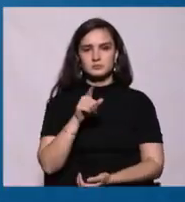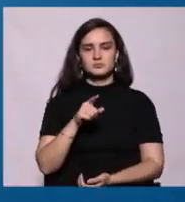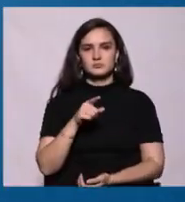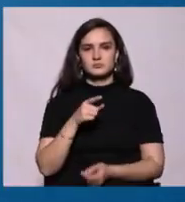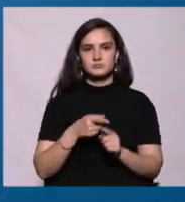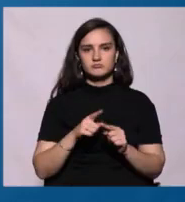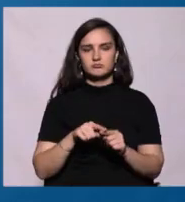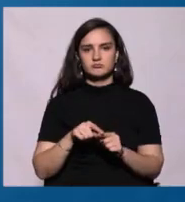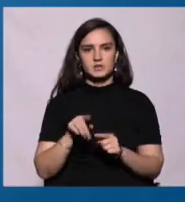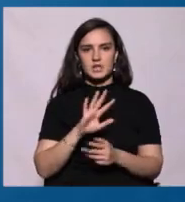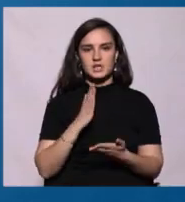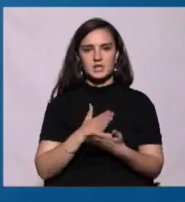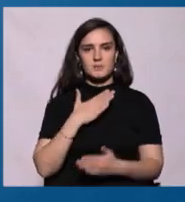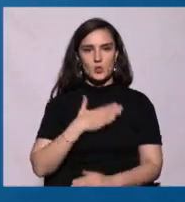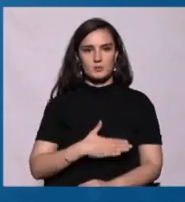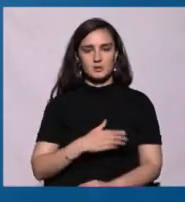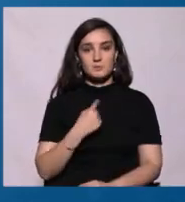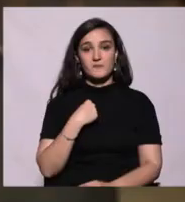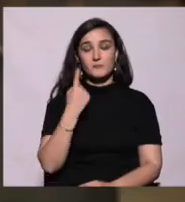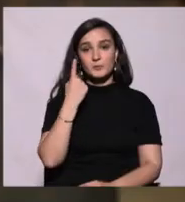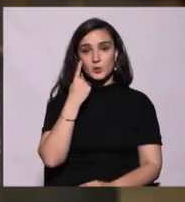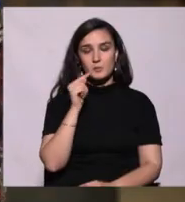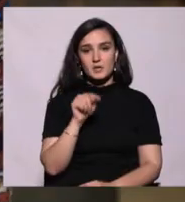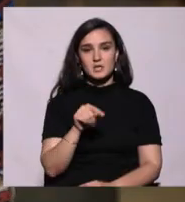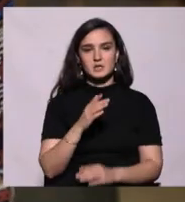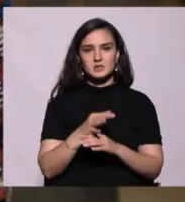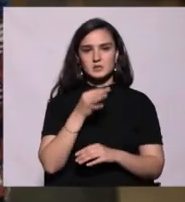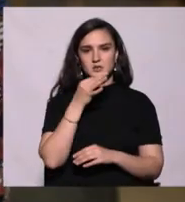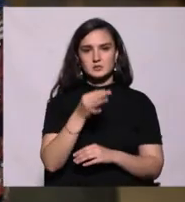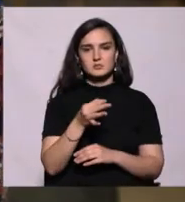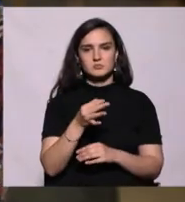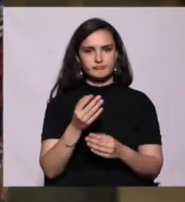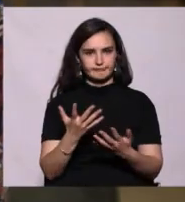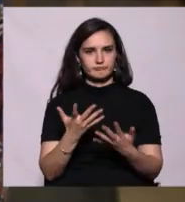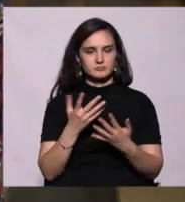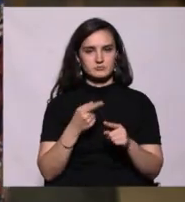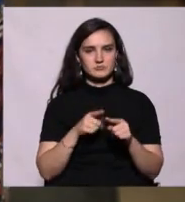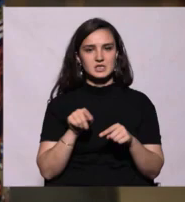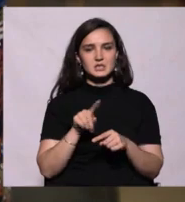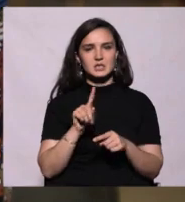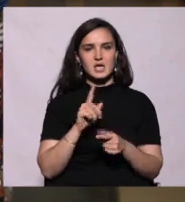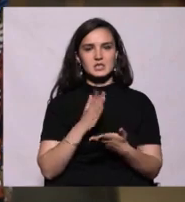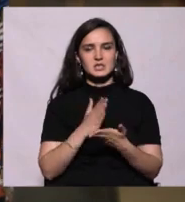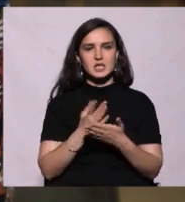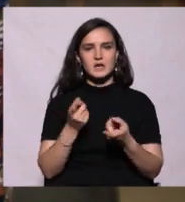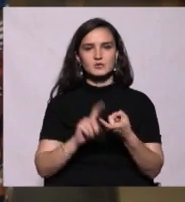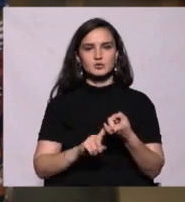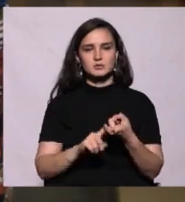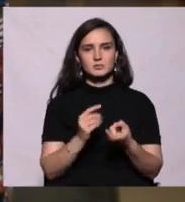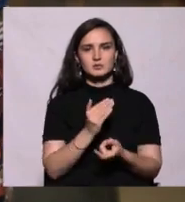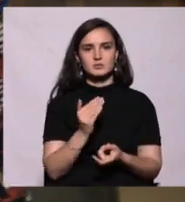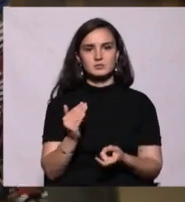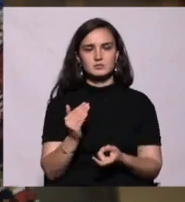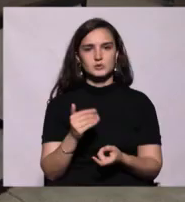satisfactory. So I think the answer here is quite obvious. It is something that is related